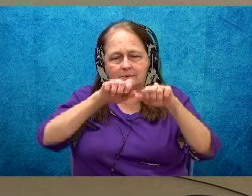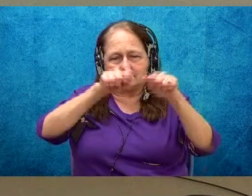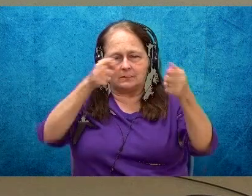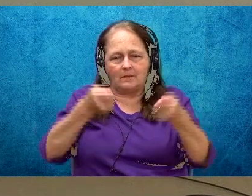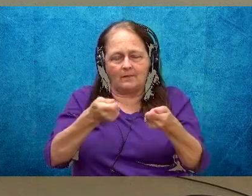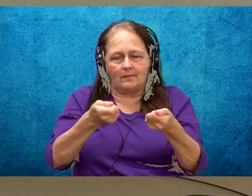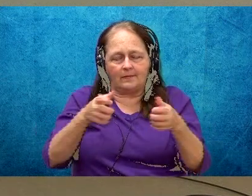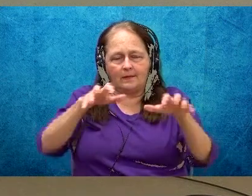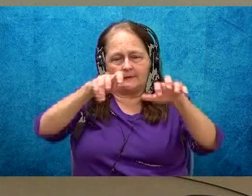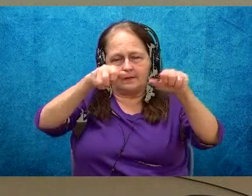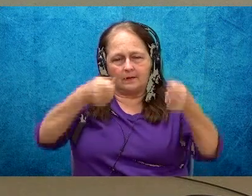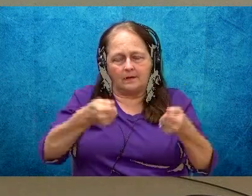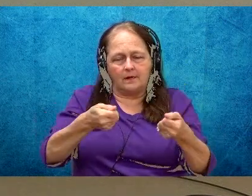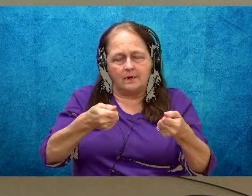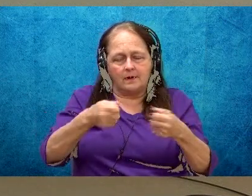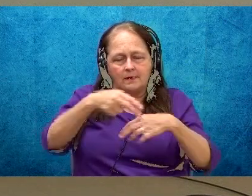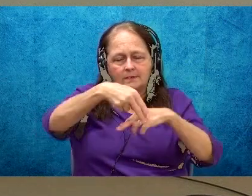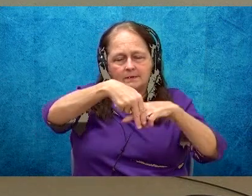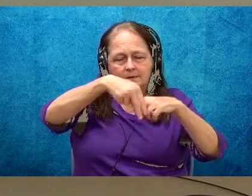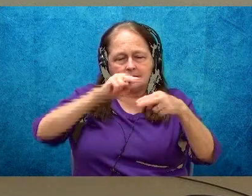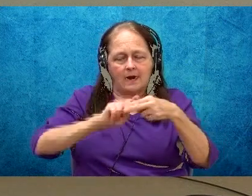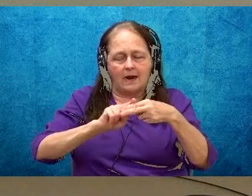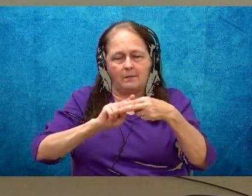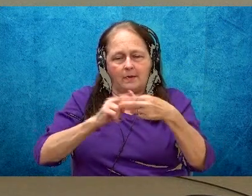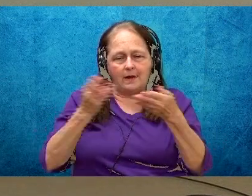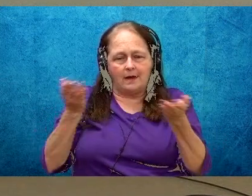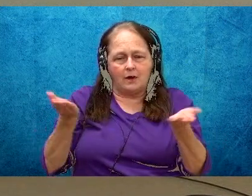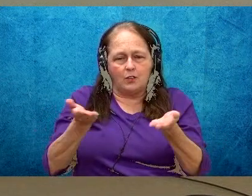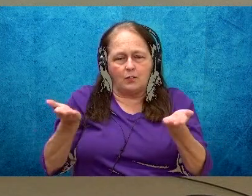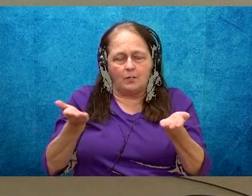and put my tape on right here.